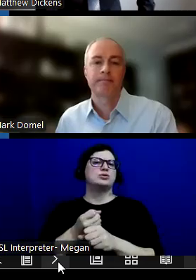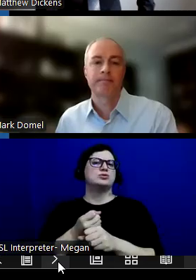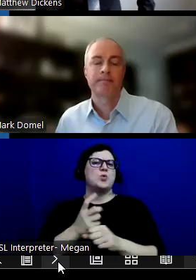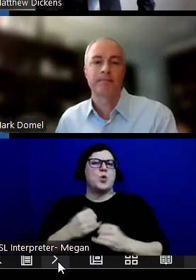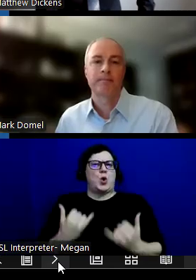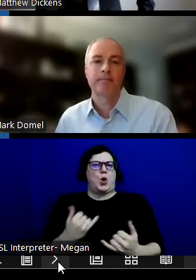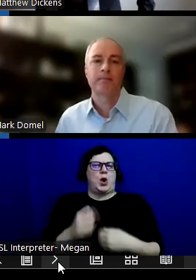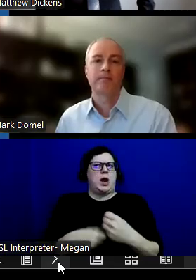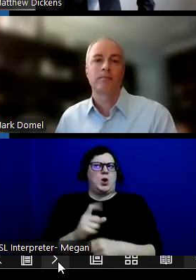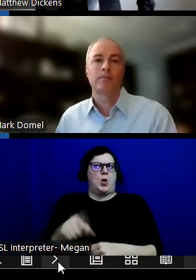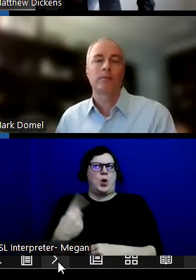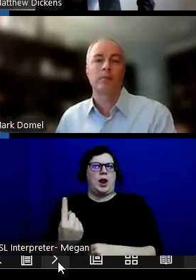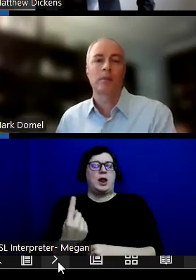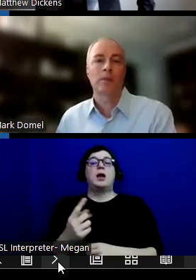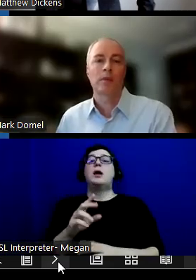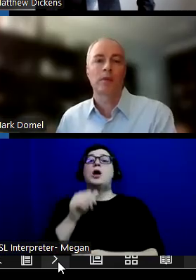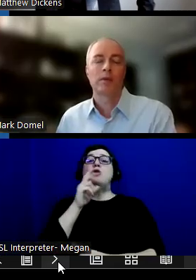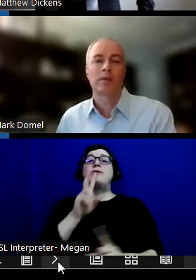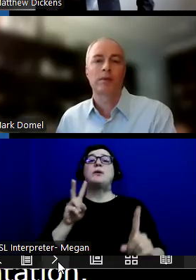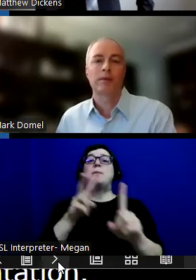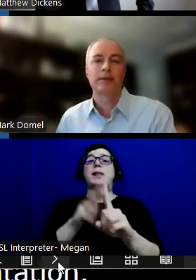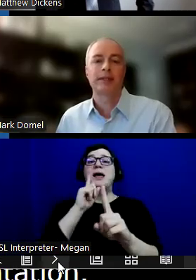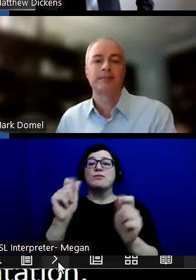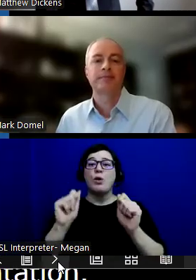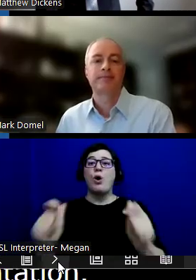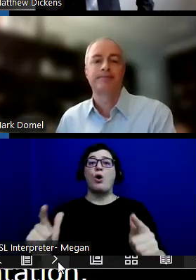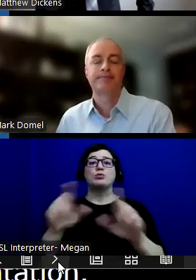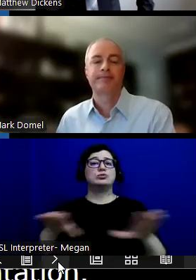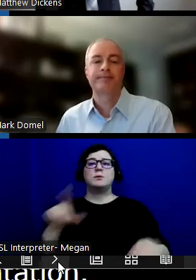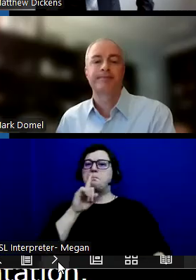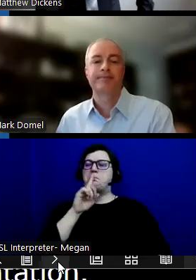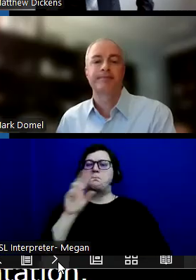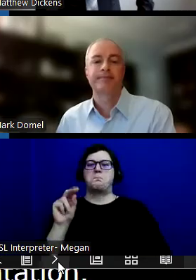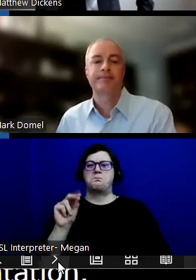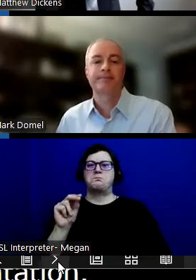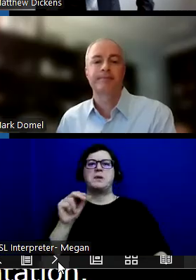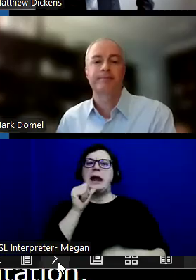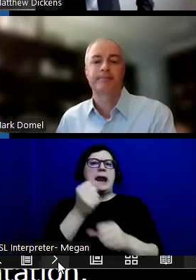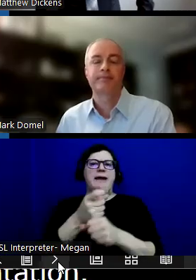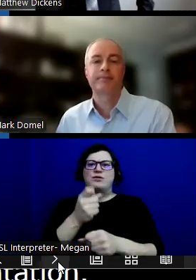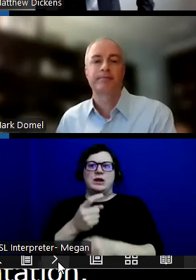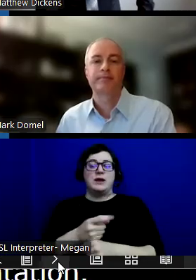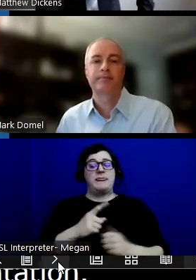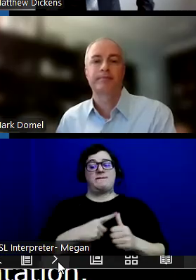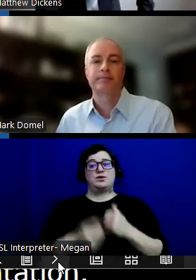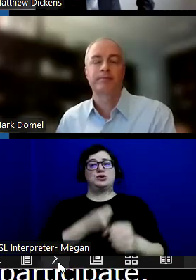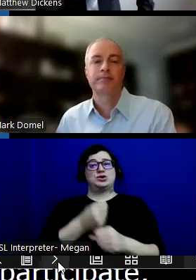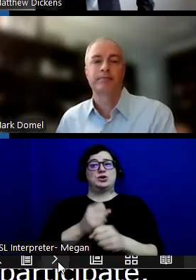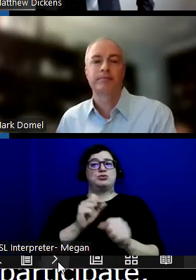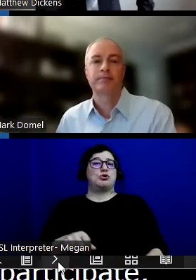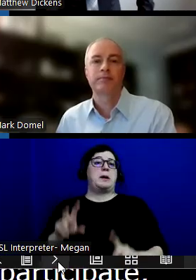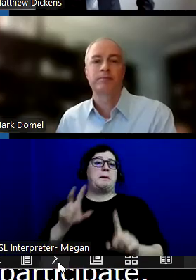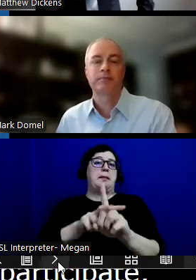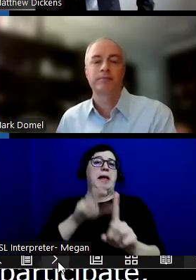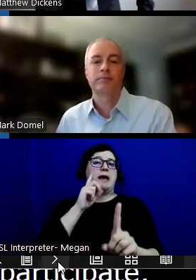year. So you don't have to apply for all of your children every year, or in this first year, you can apply for just maybe